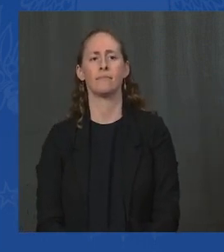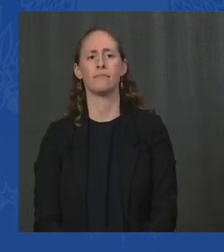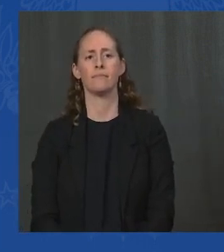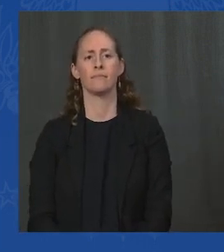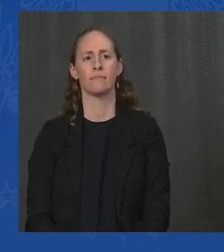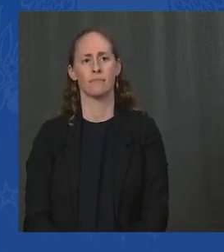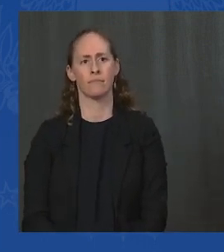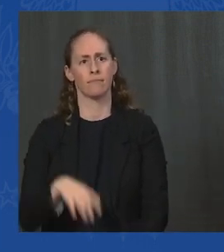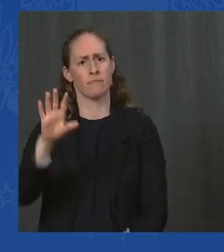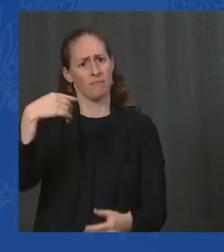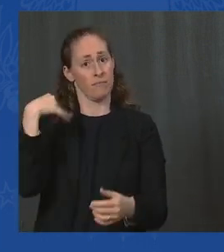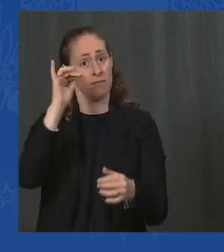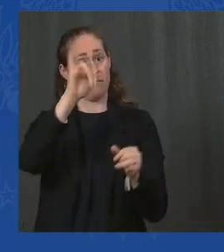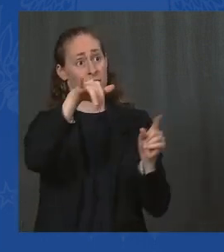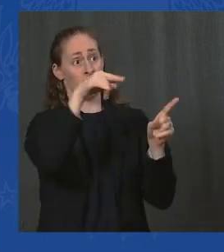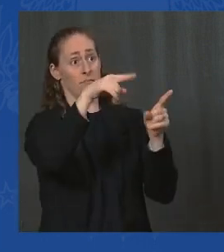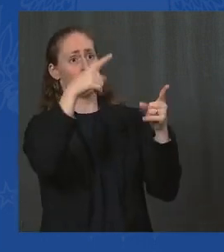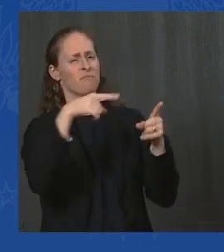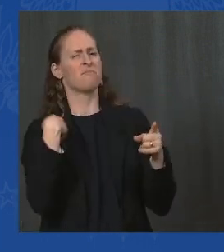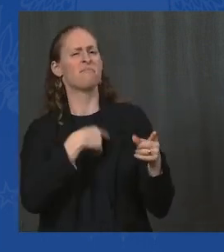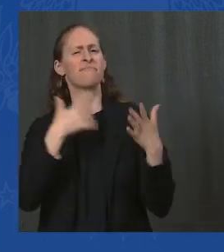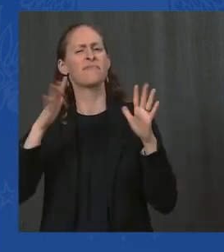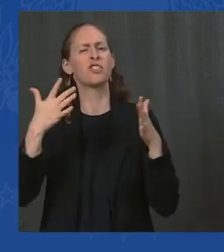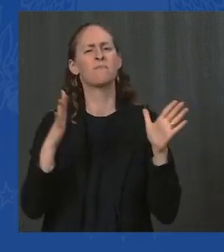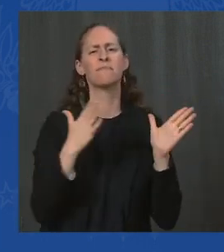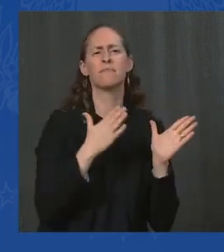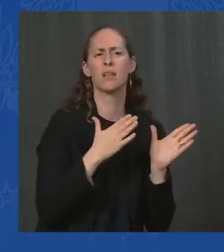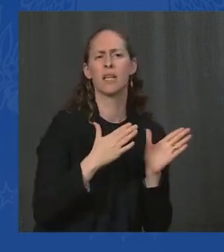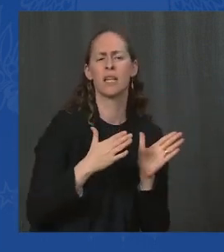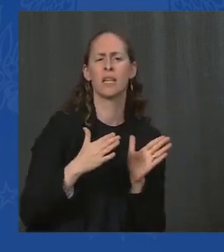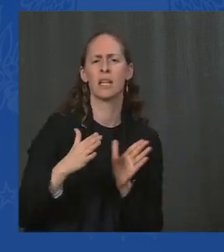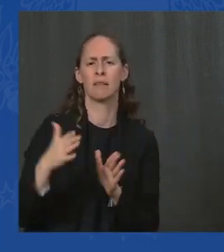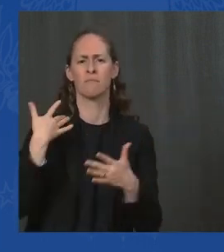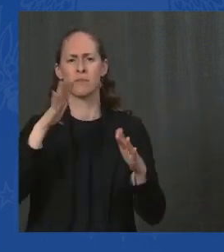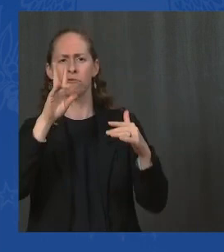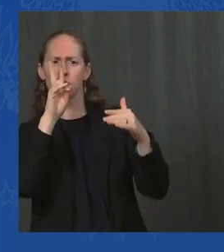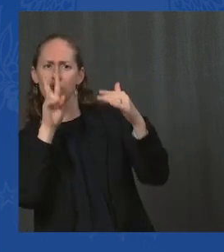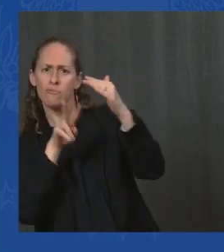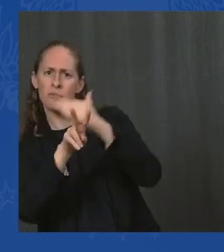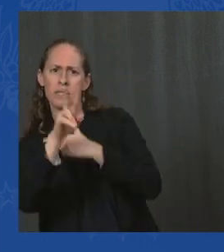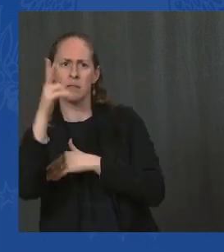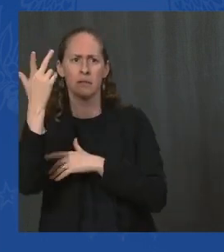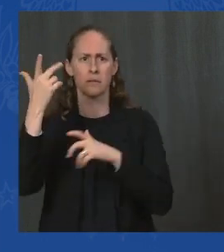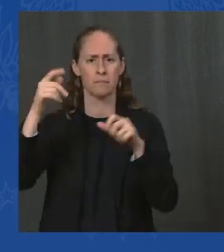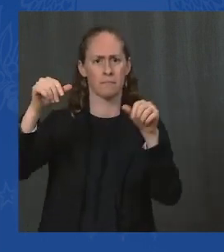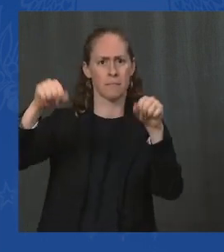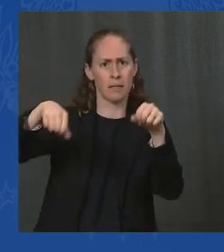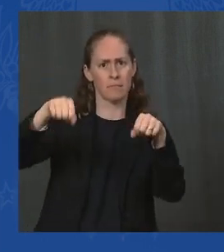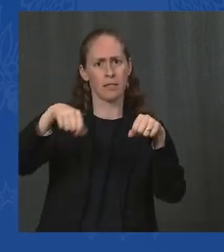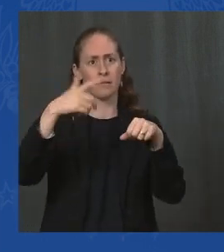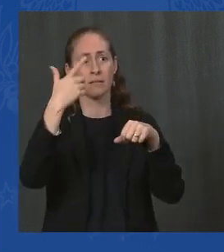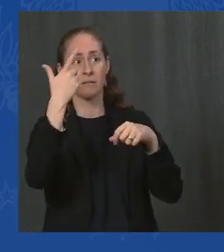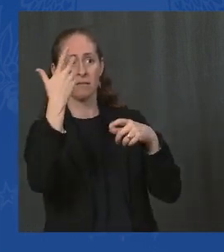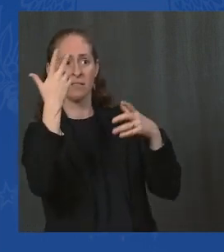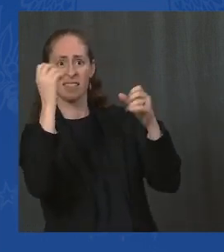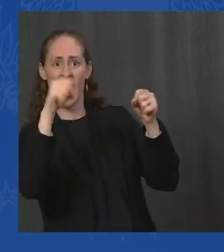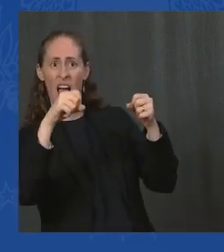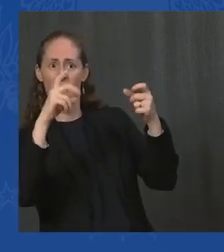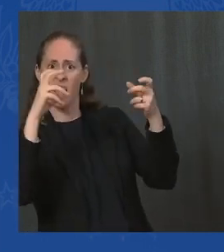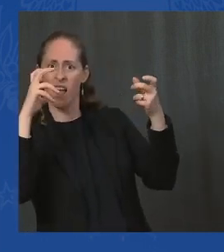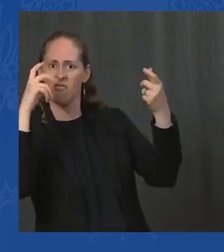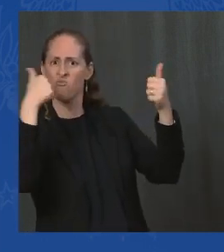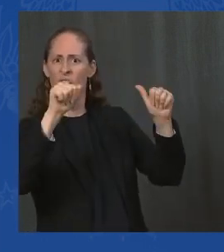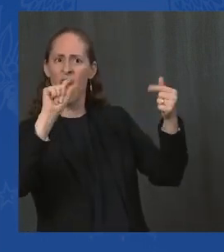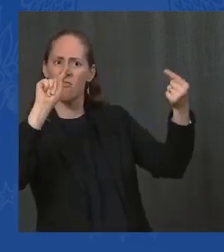to operate under severe stress and attack, and that's what it did. Since March,